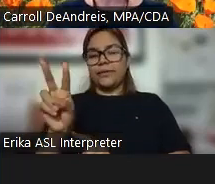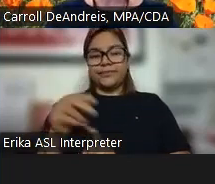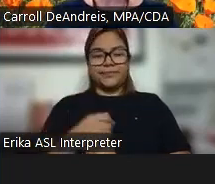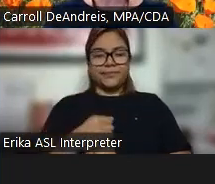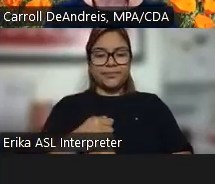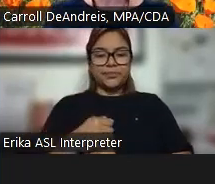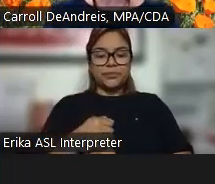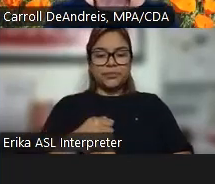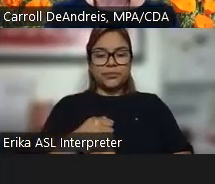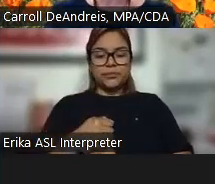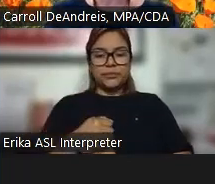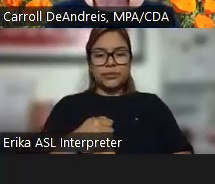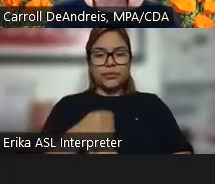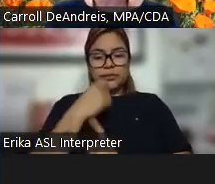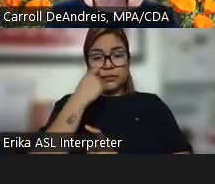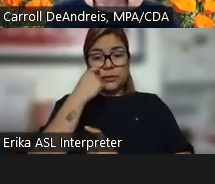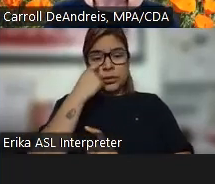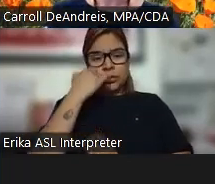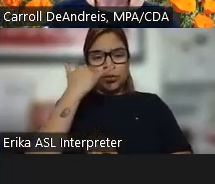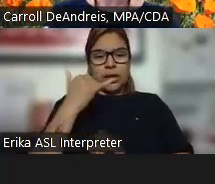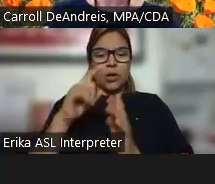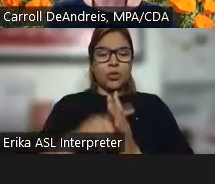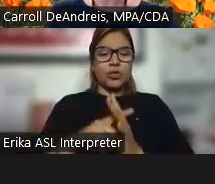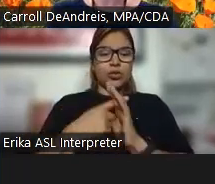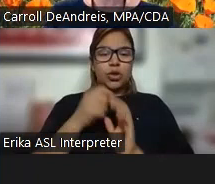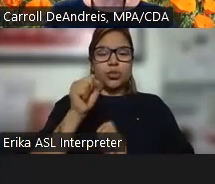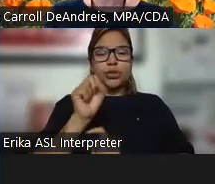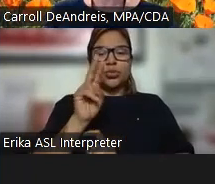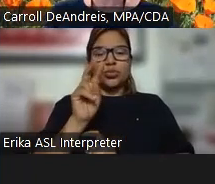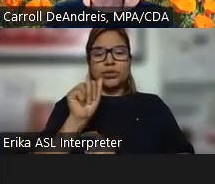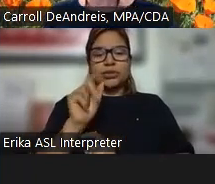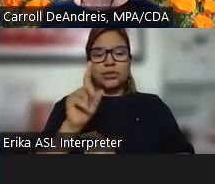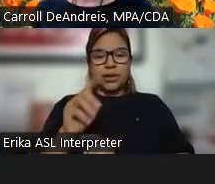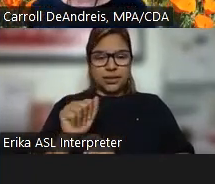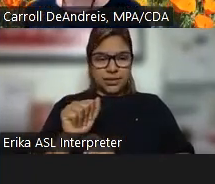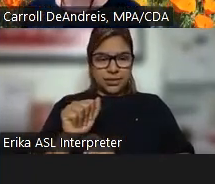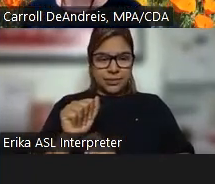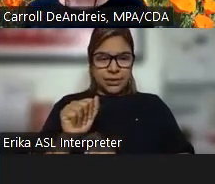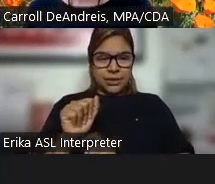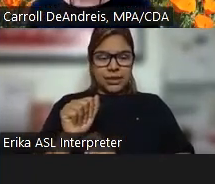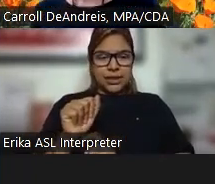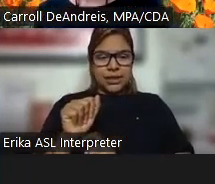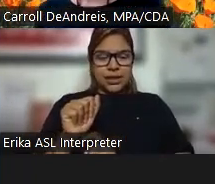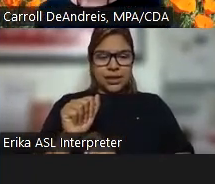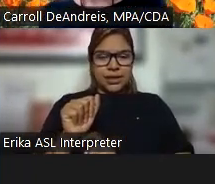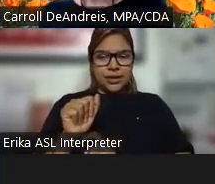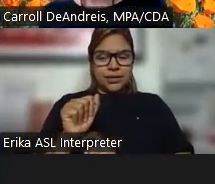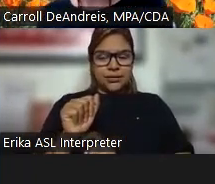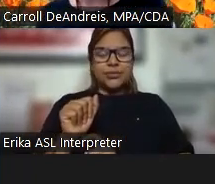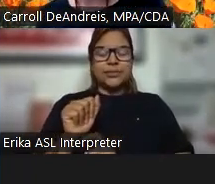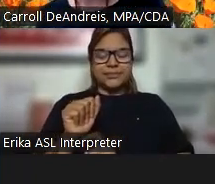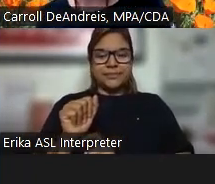the Director of the California Department of Aging, Susan DeMorris. Good morning, Susan. Thank you so